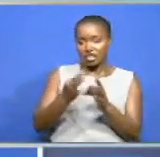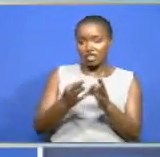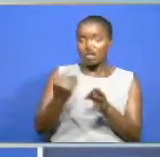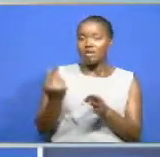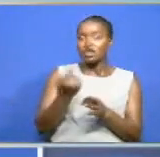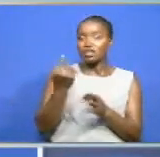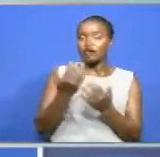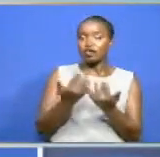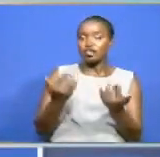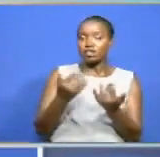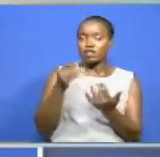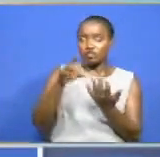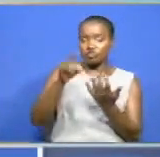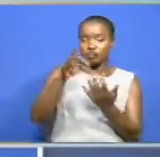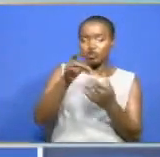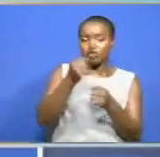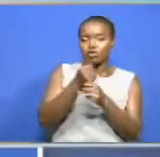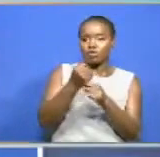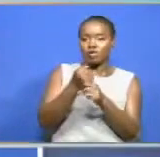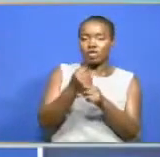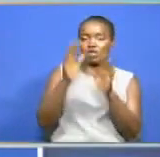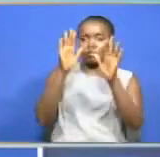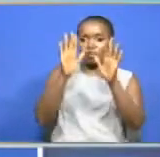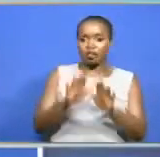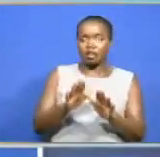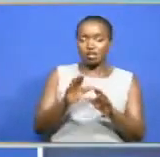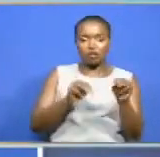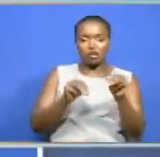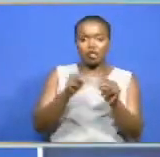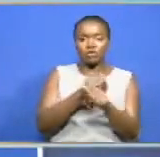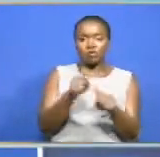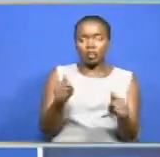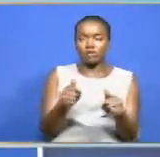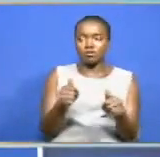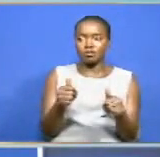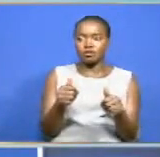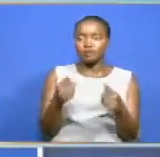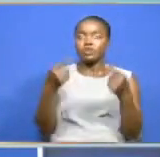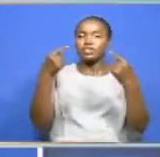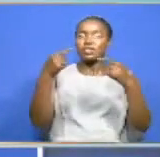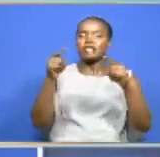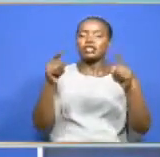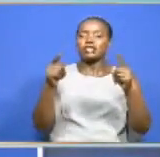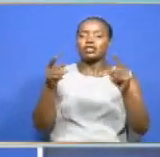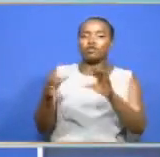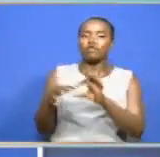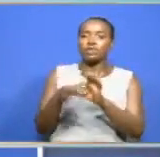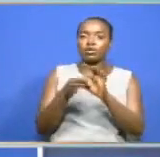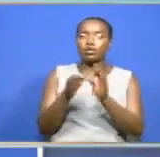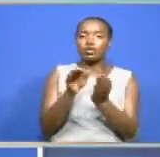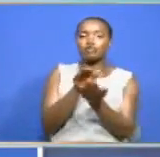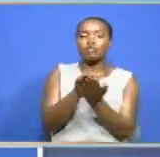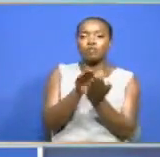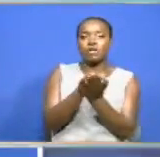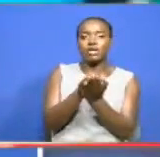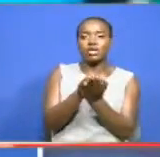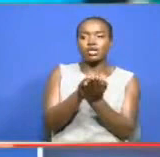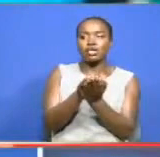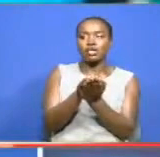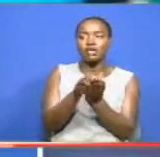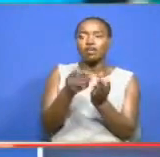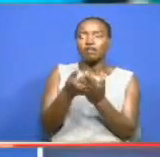rural investors have chosen to do, it's important that it's managed well. The success of the cooperative bank stems from